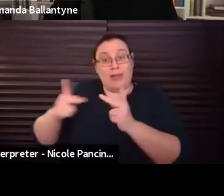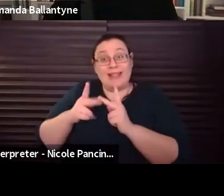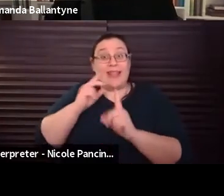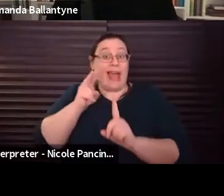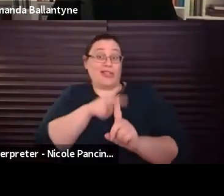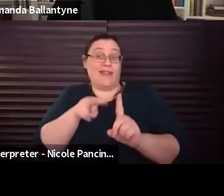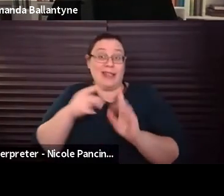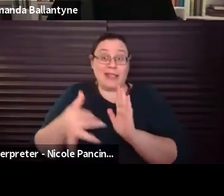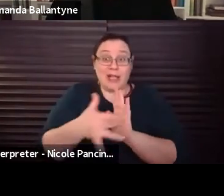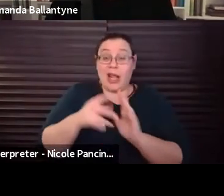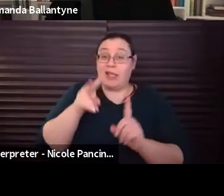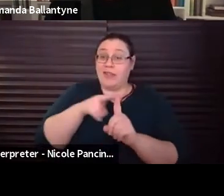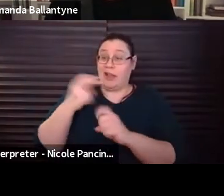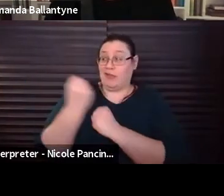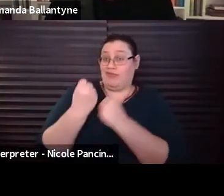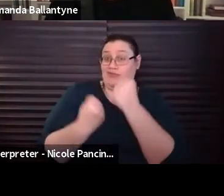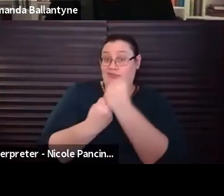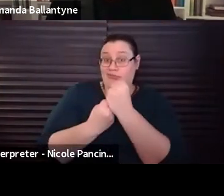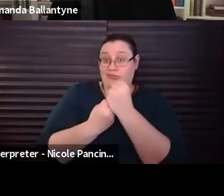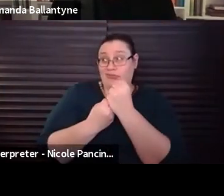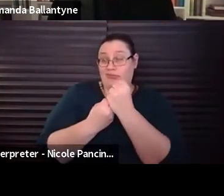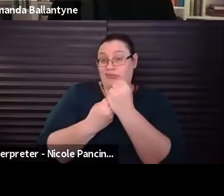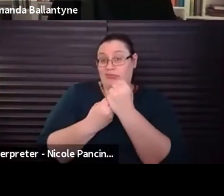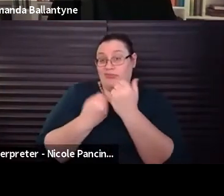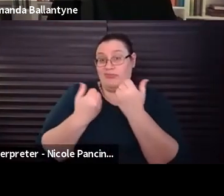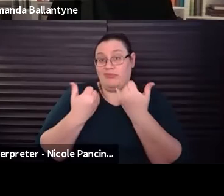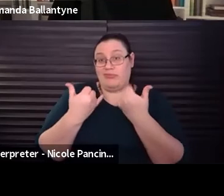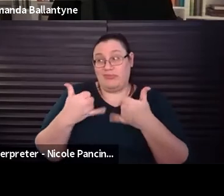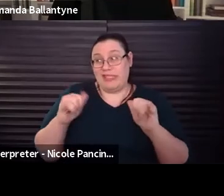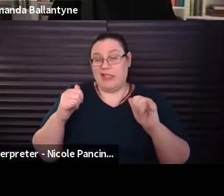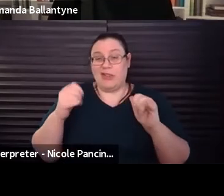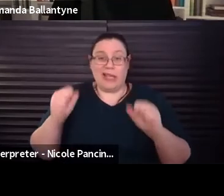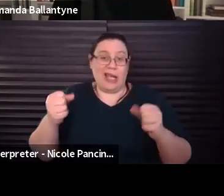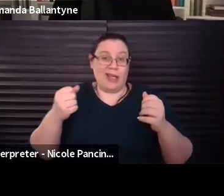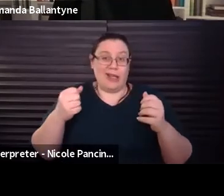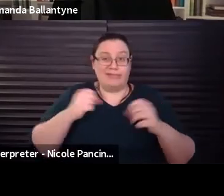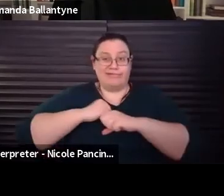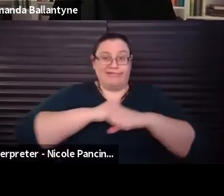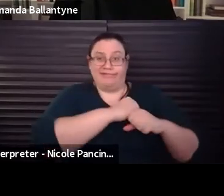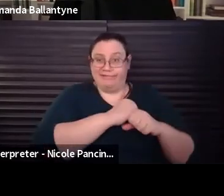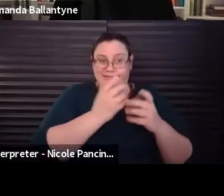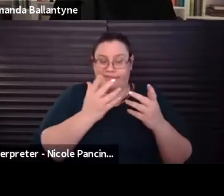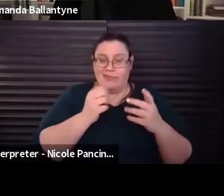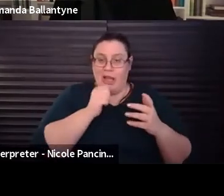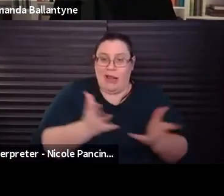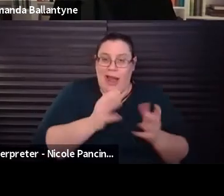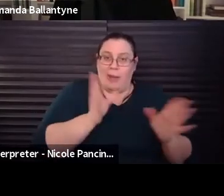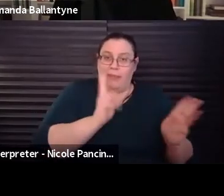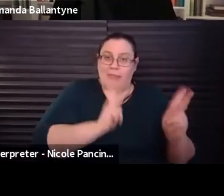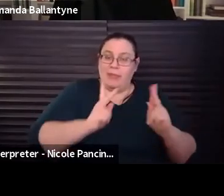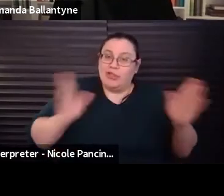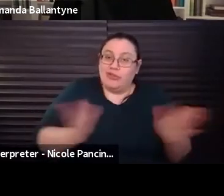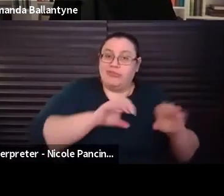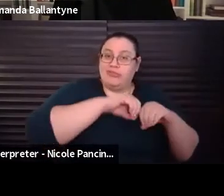and the surveillance infrastructure has on freedom of association and the ability to organize will still not actually be met.